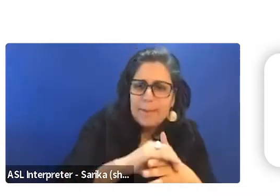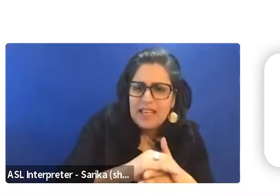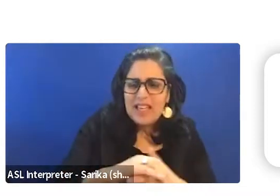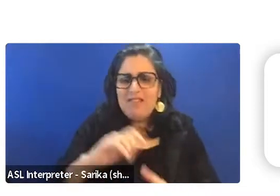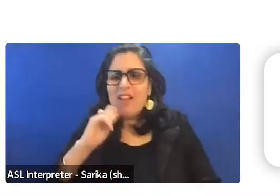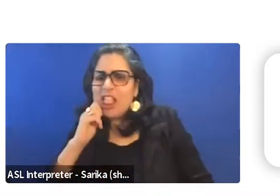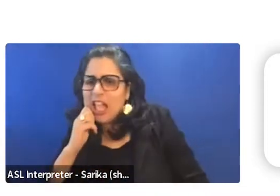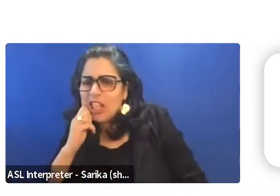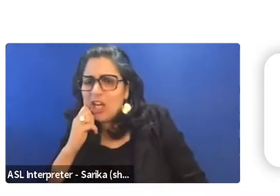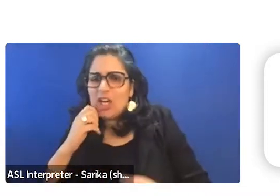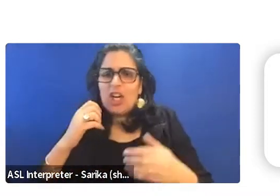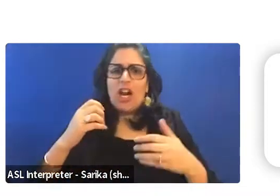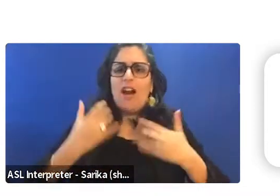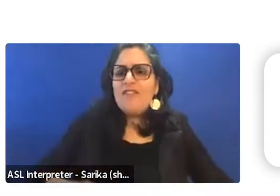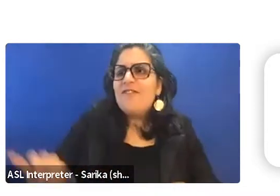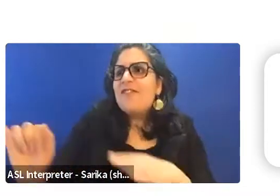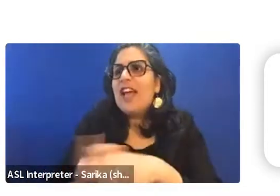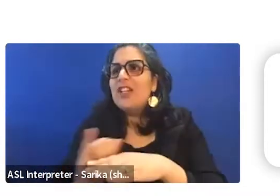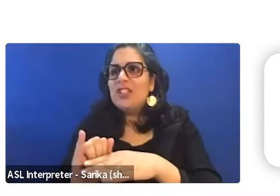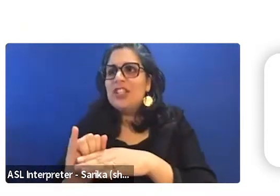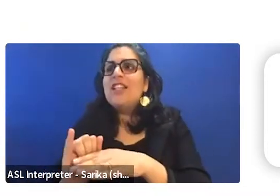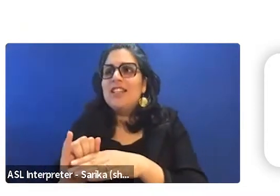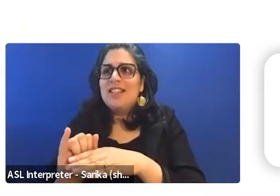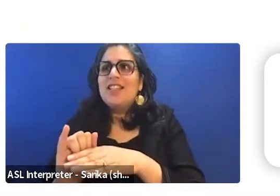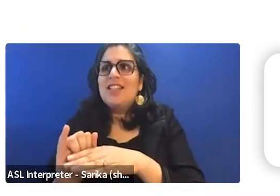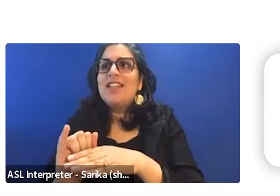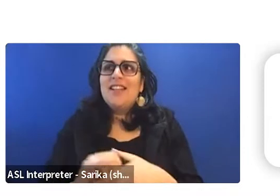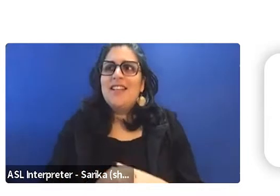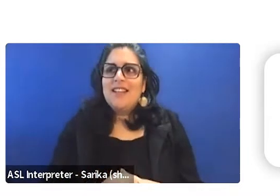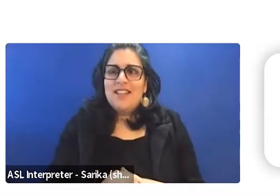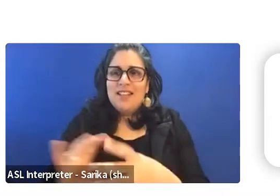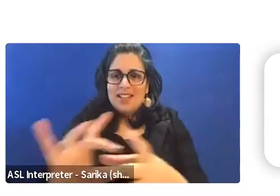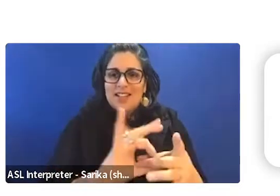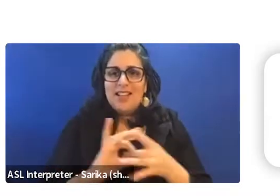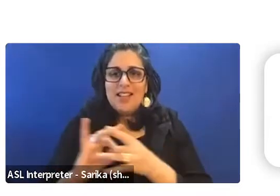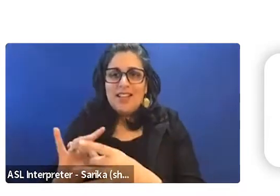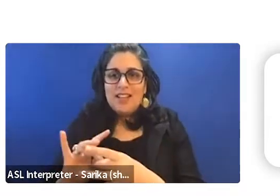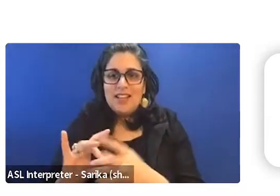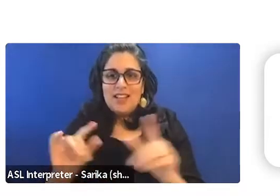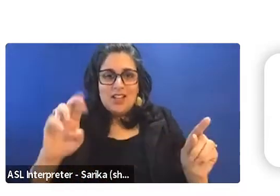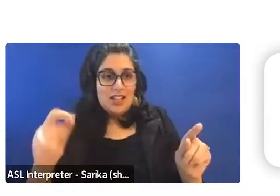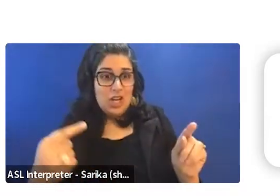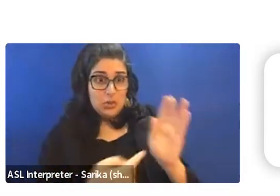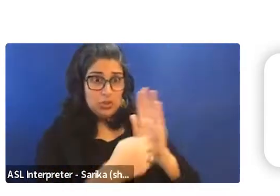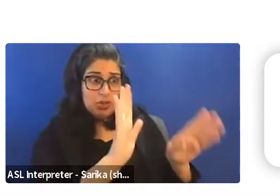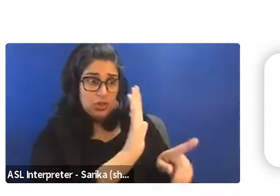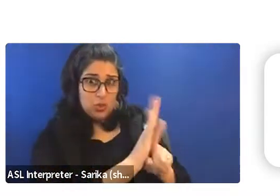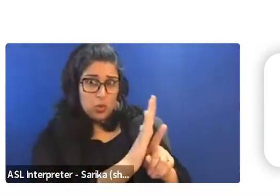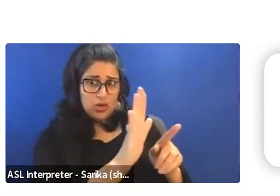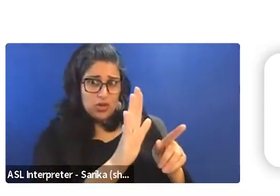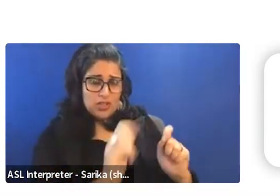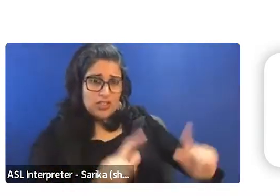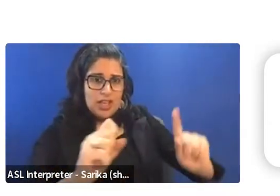Yes. So are you showing your slides, or should I share my